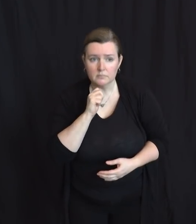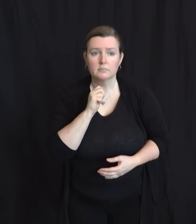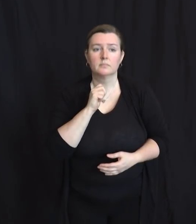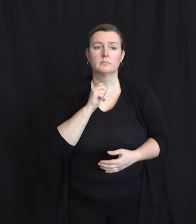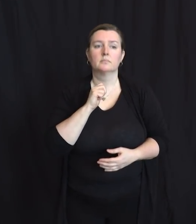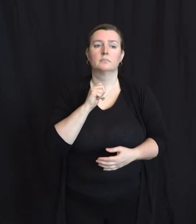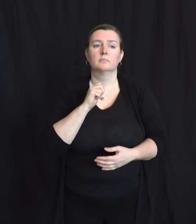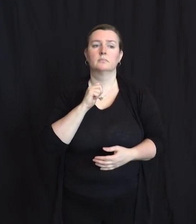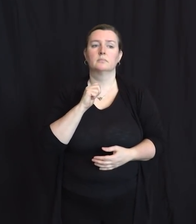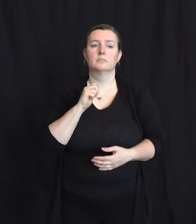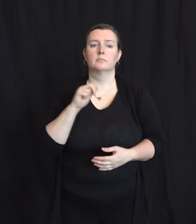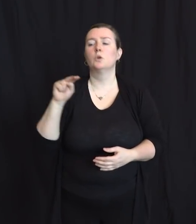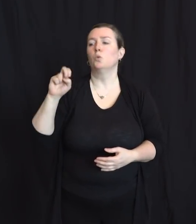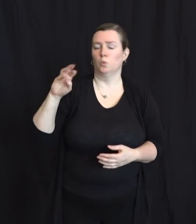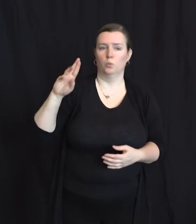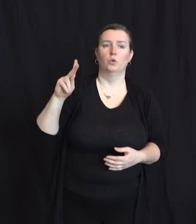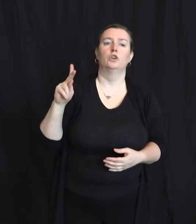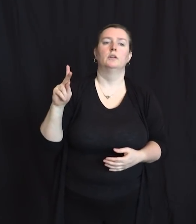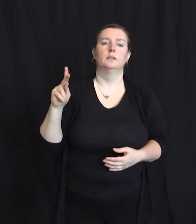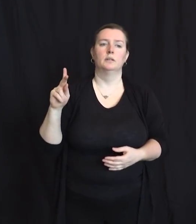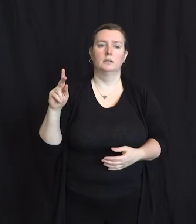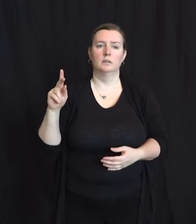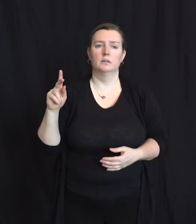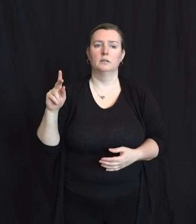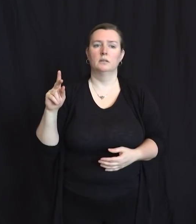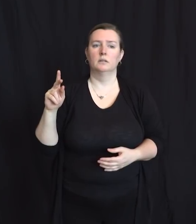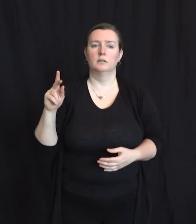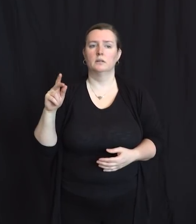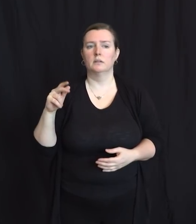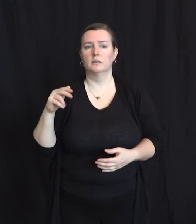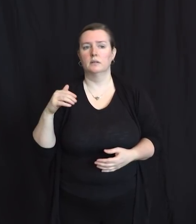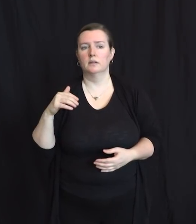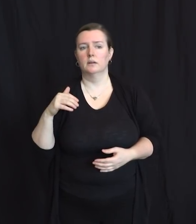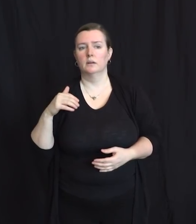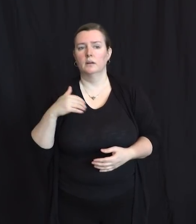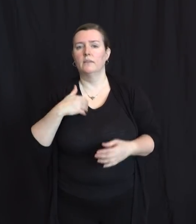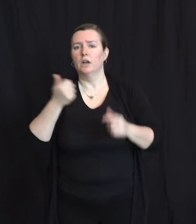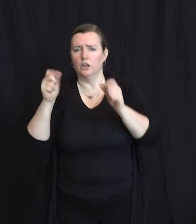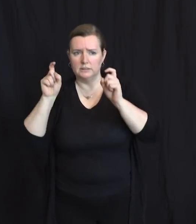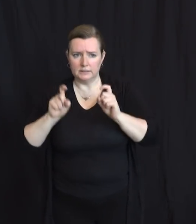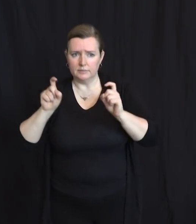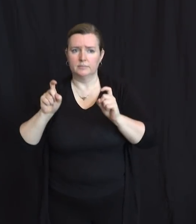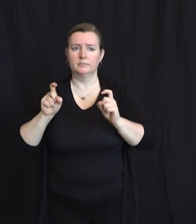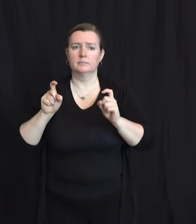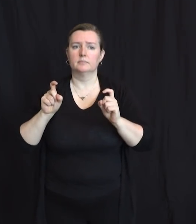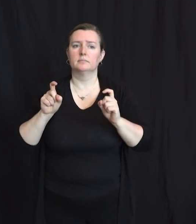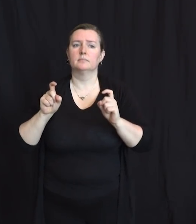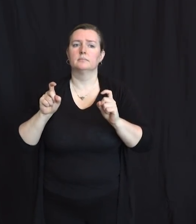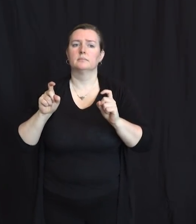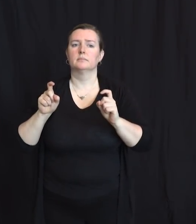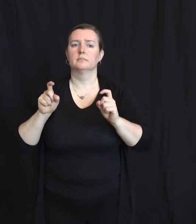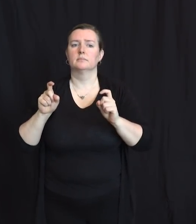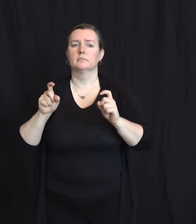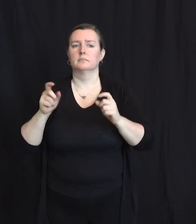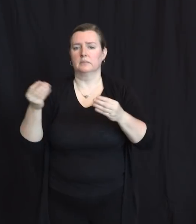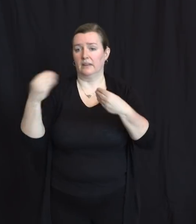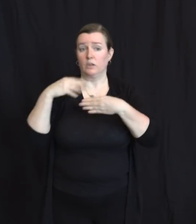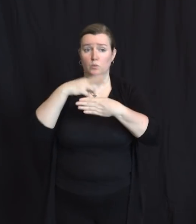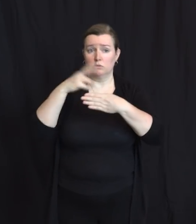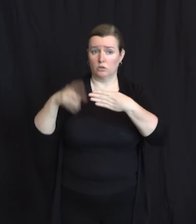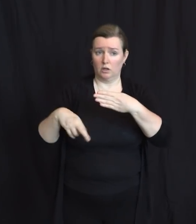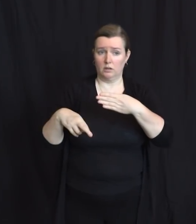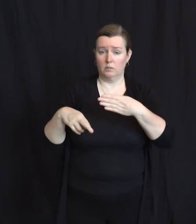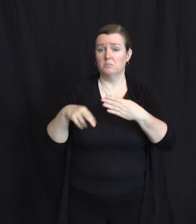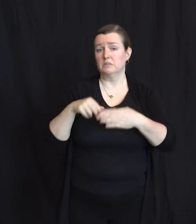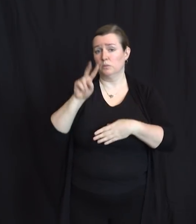developed high-throughput testing for the virus, which gives results in 24 to 48 hours. Widely used across